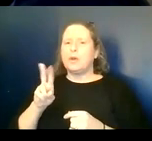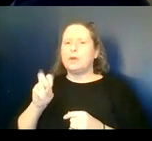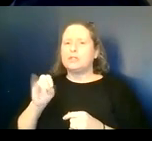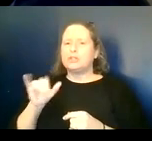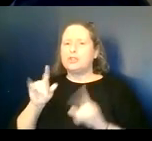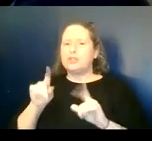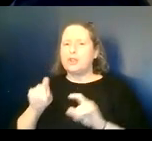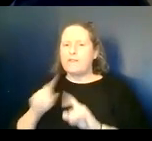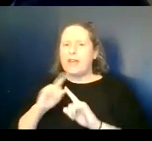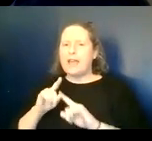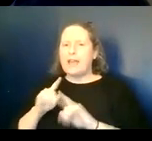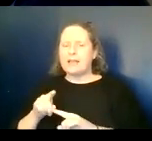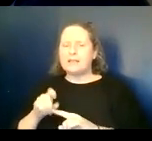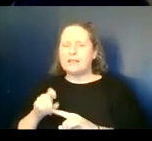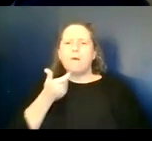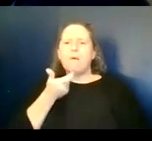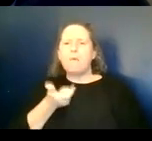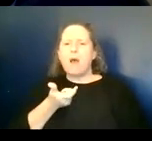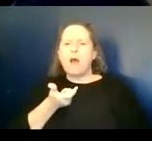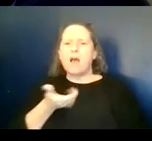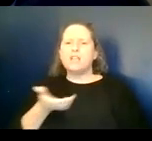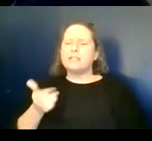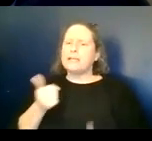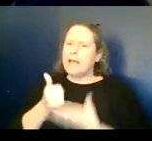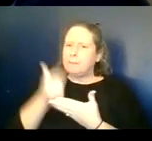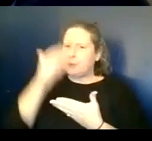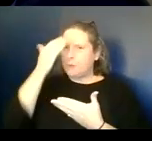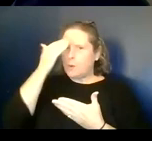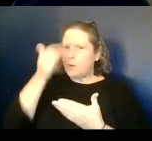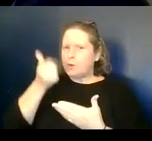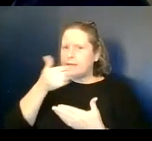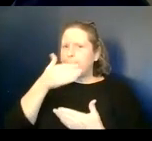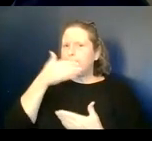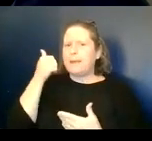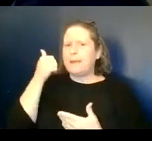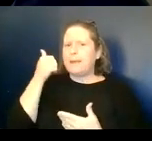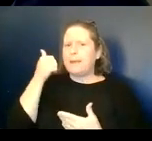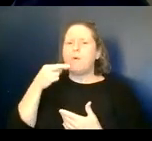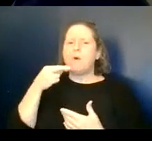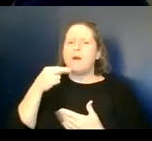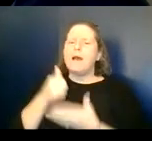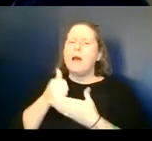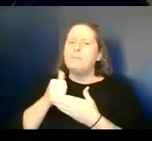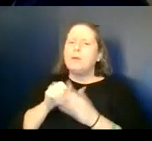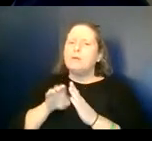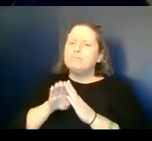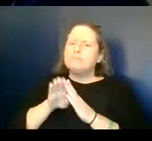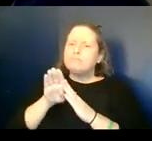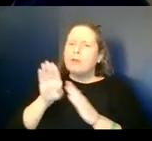or watching things that can help you get to know yourself better or form your personal